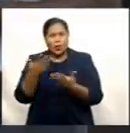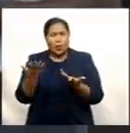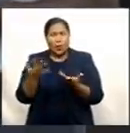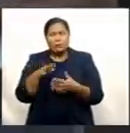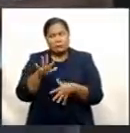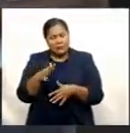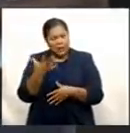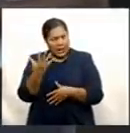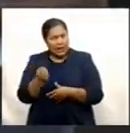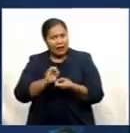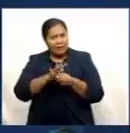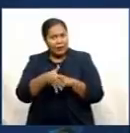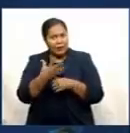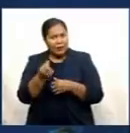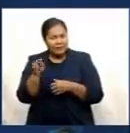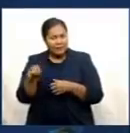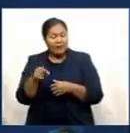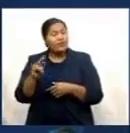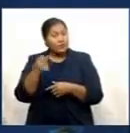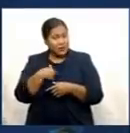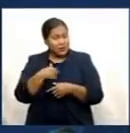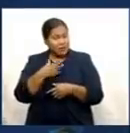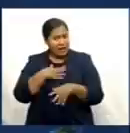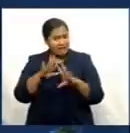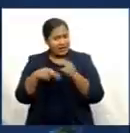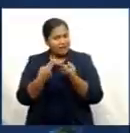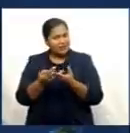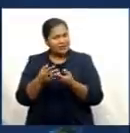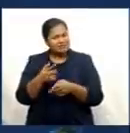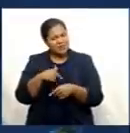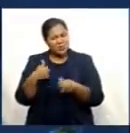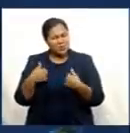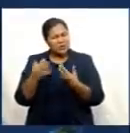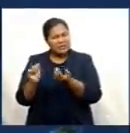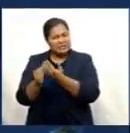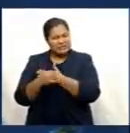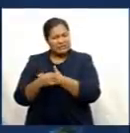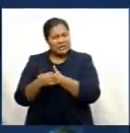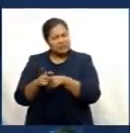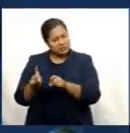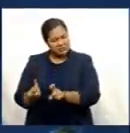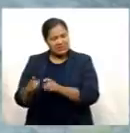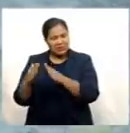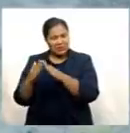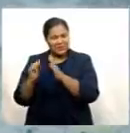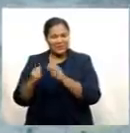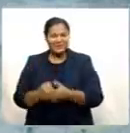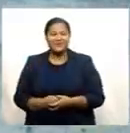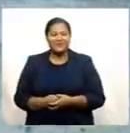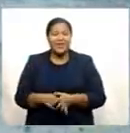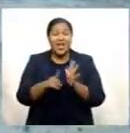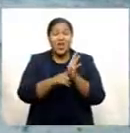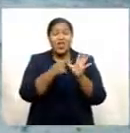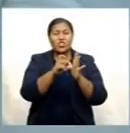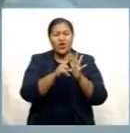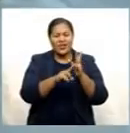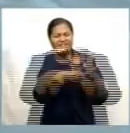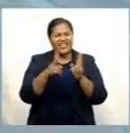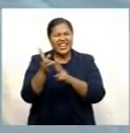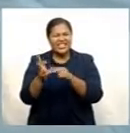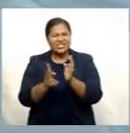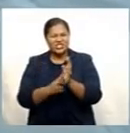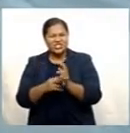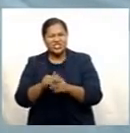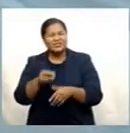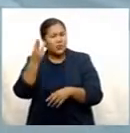here. So for me and my family, it's safe that we stay home. Londoni village resident Tiana